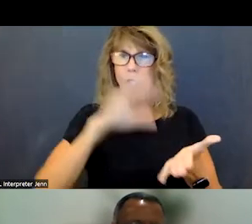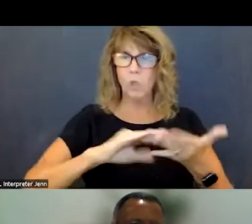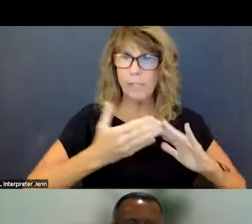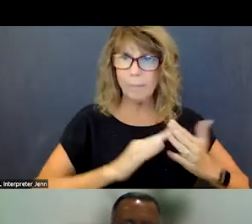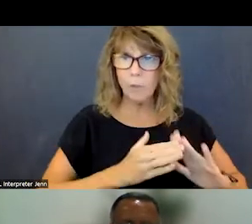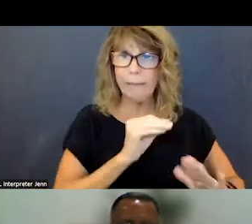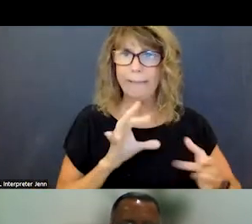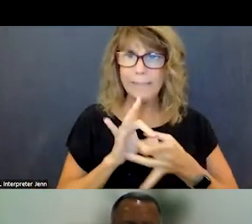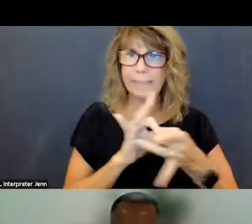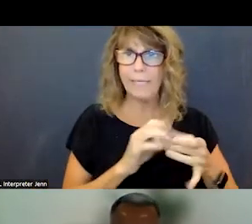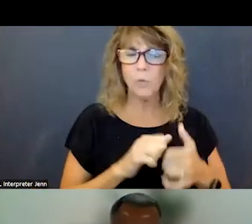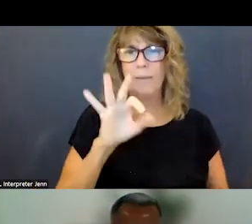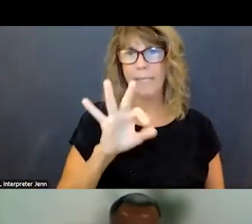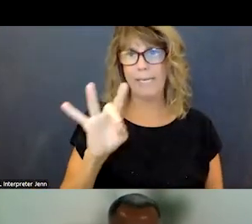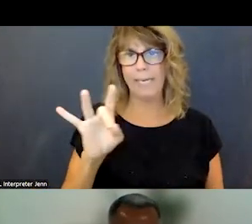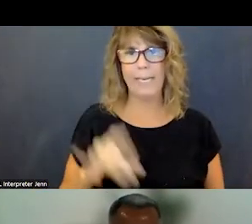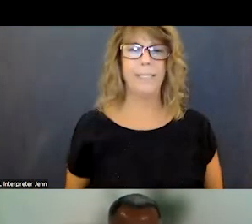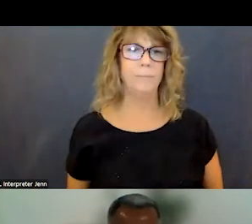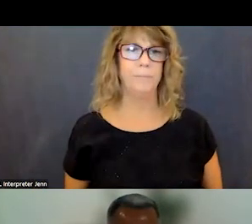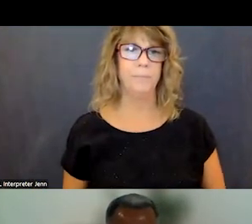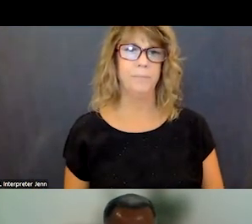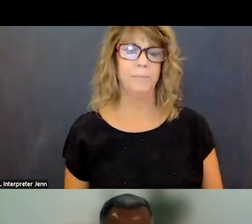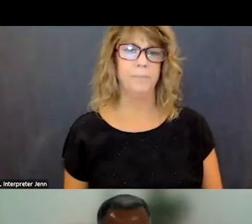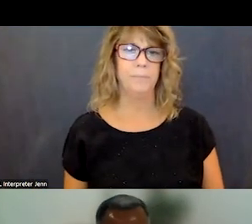this connection with 988. Next slide, please.